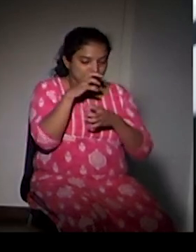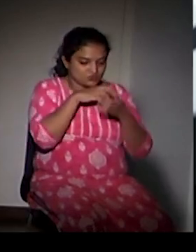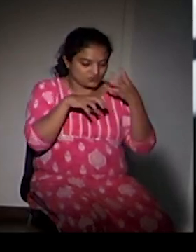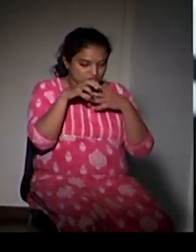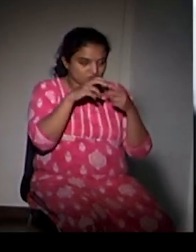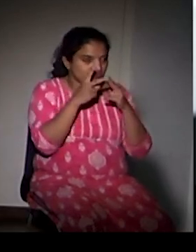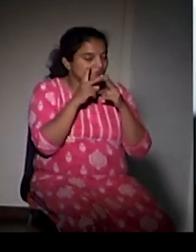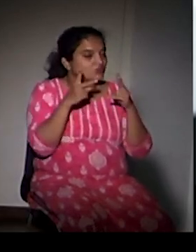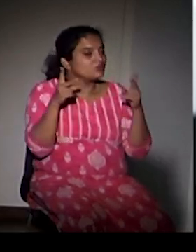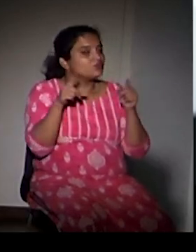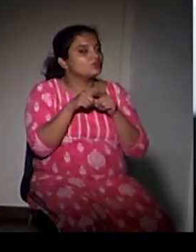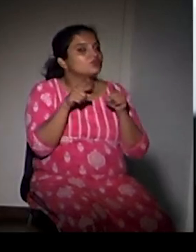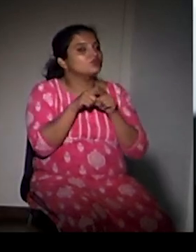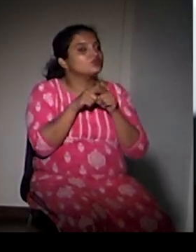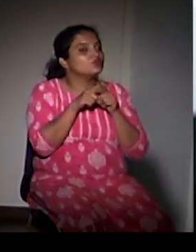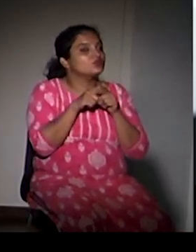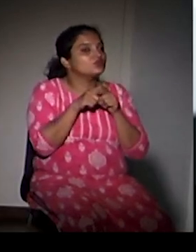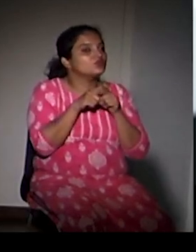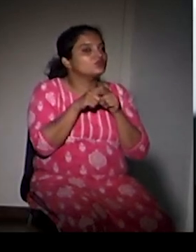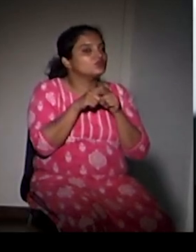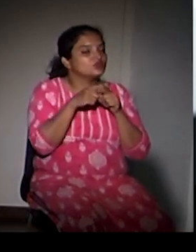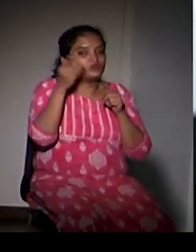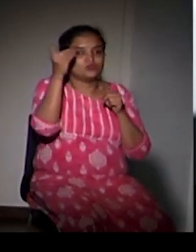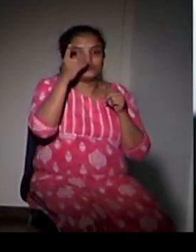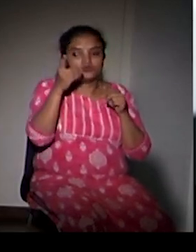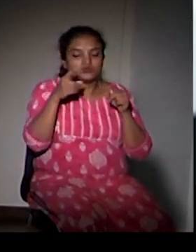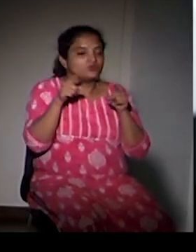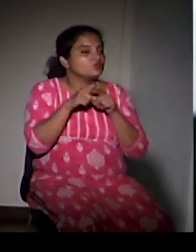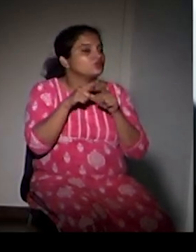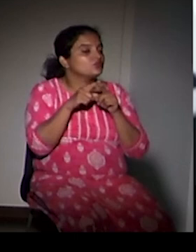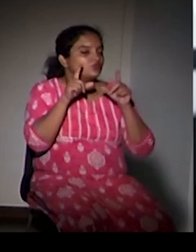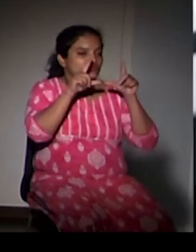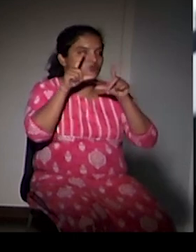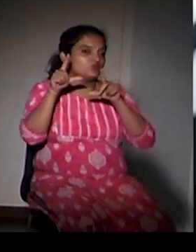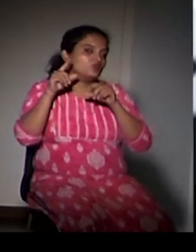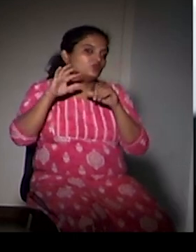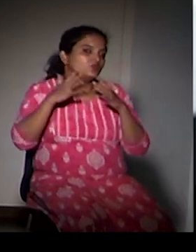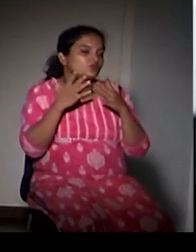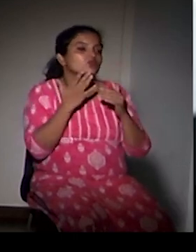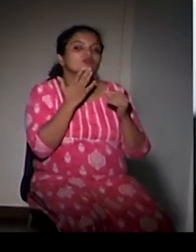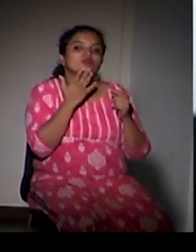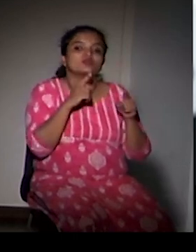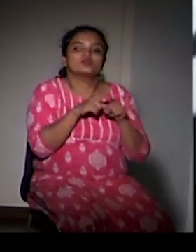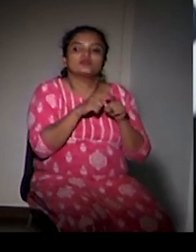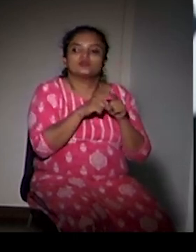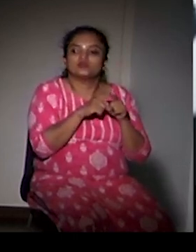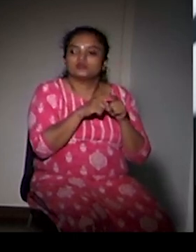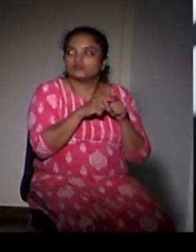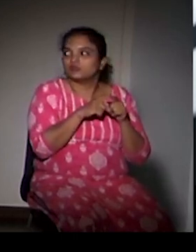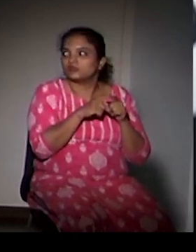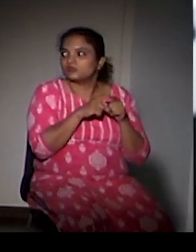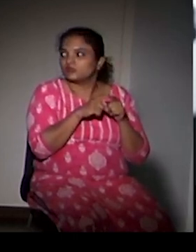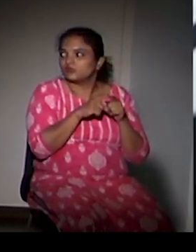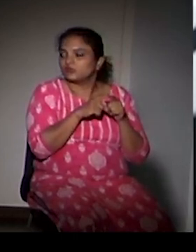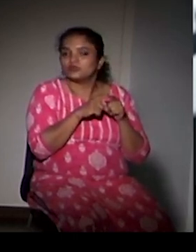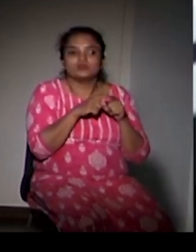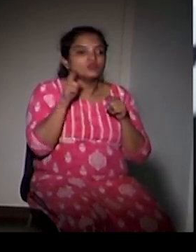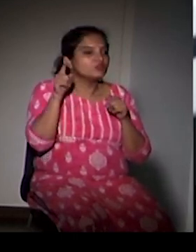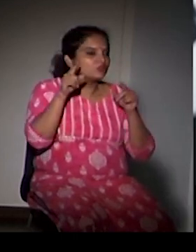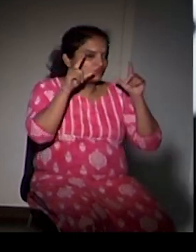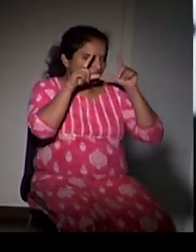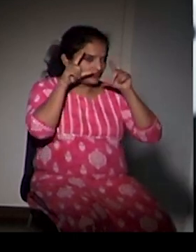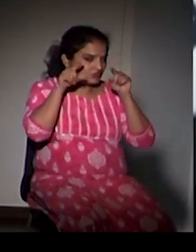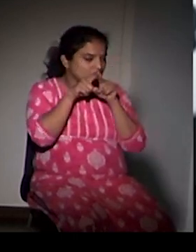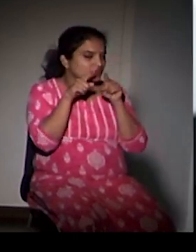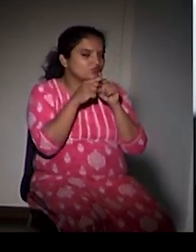lots of undecorated brick showing, or carved brick. But the glazing is